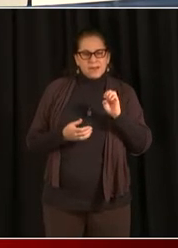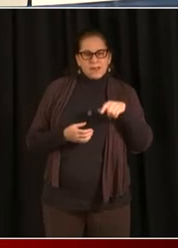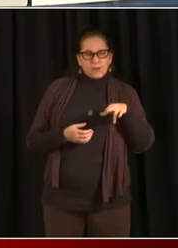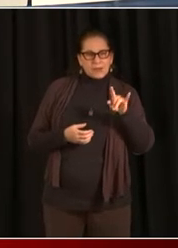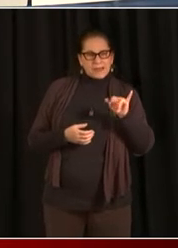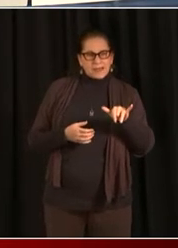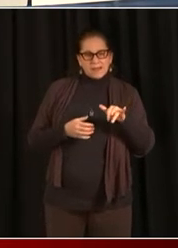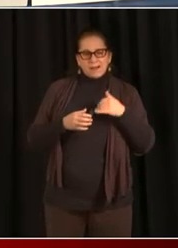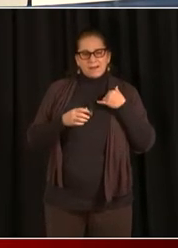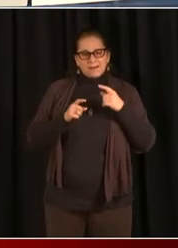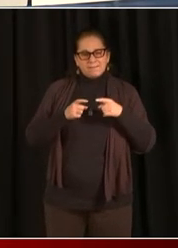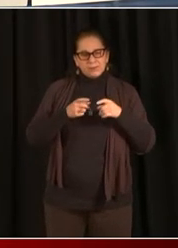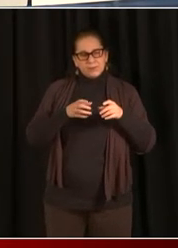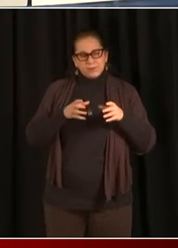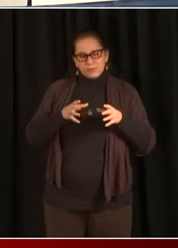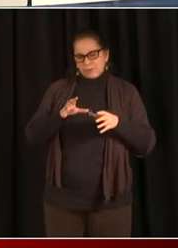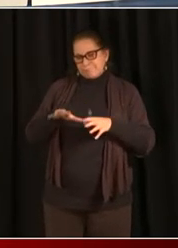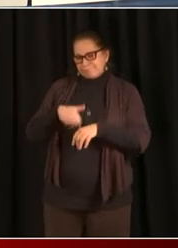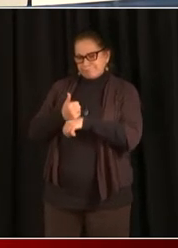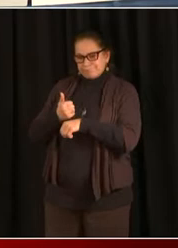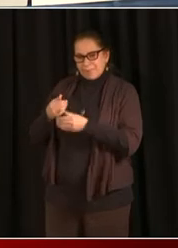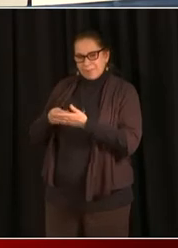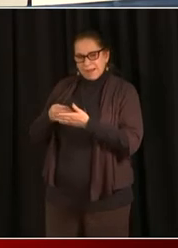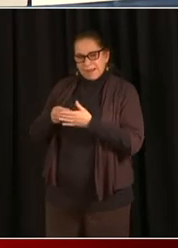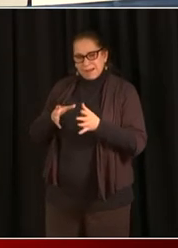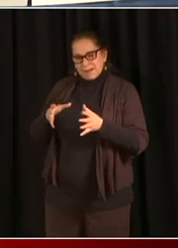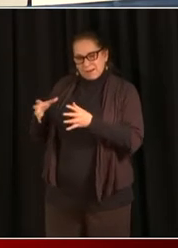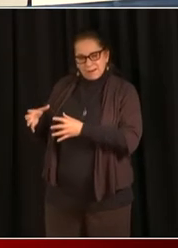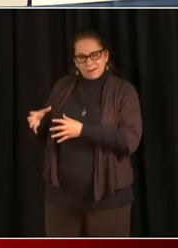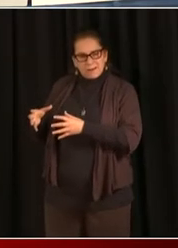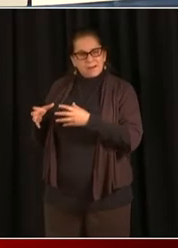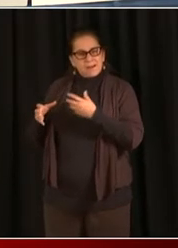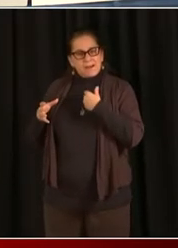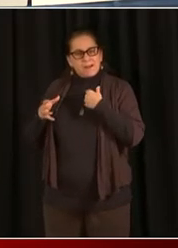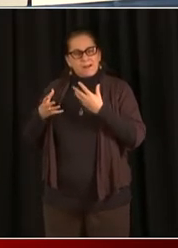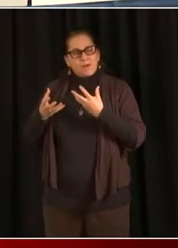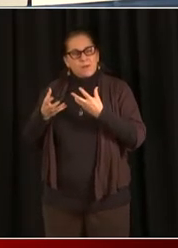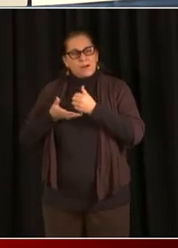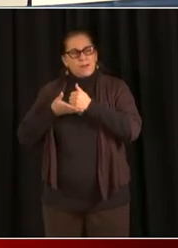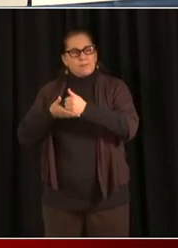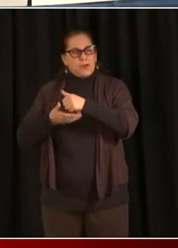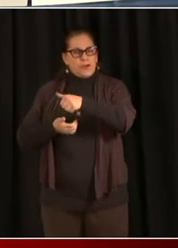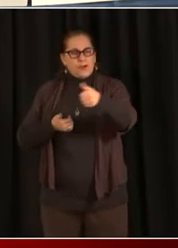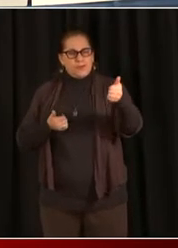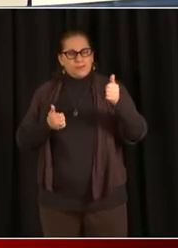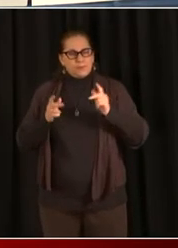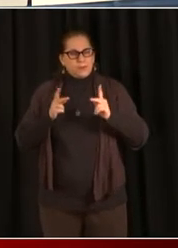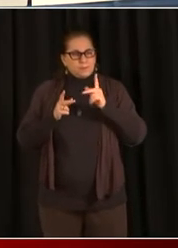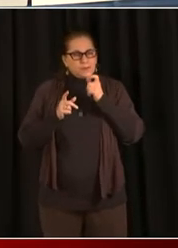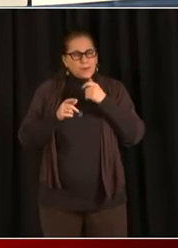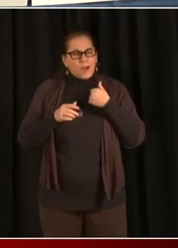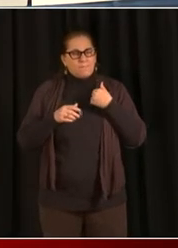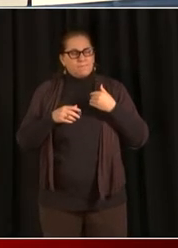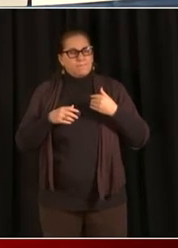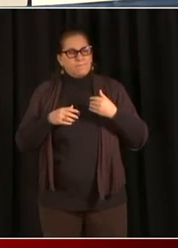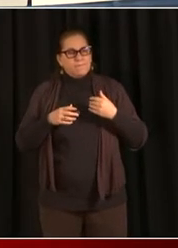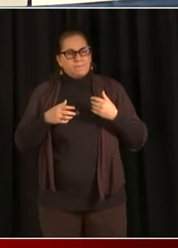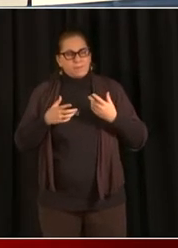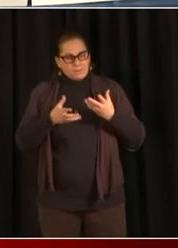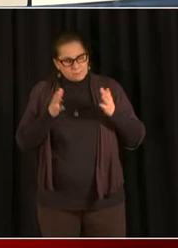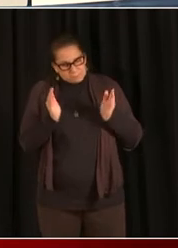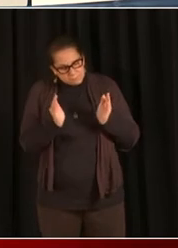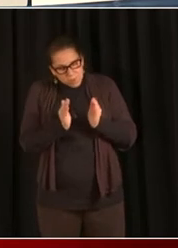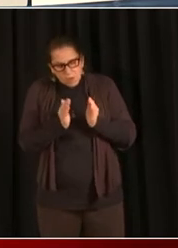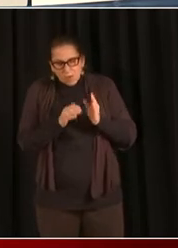for additional businesses that fall under the resident-owned operated businesses and small business enterprises. And